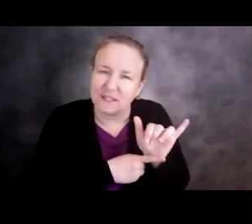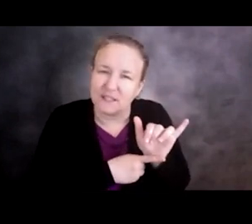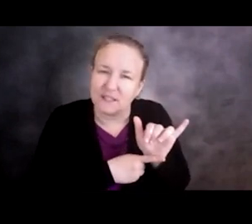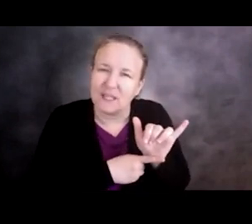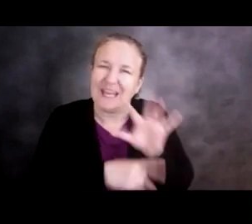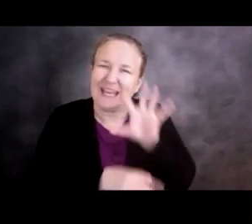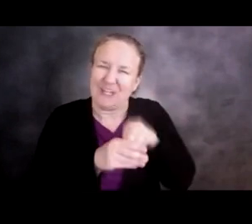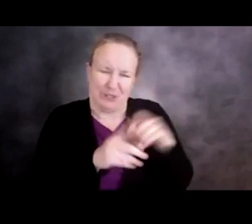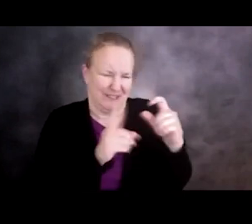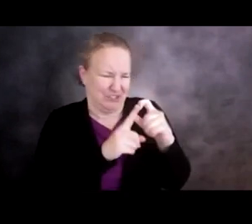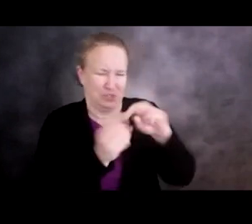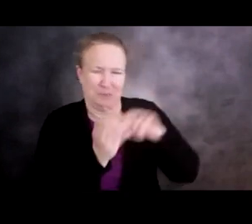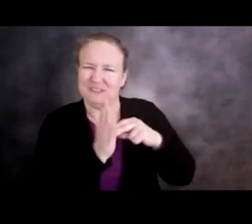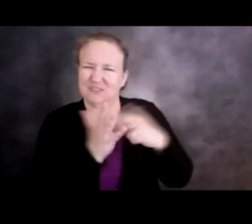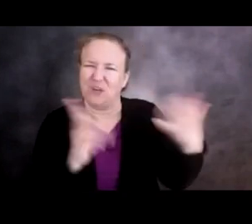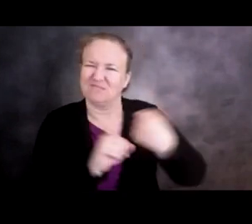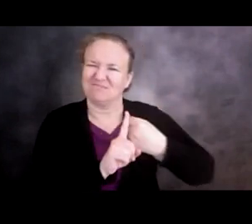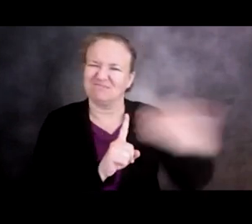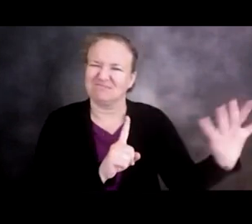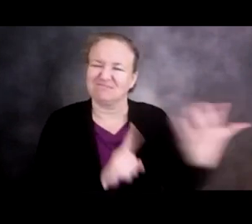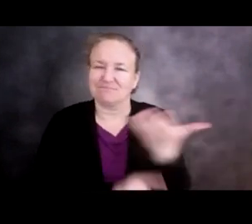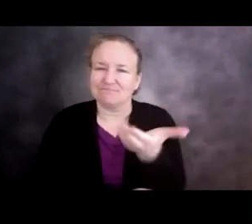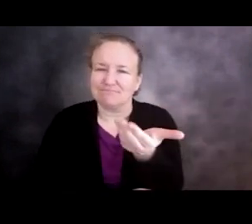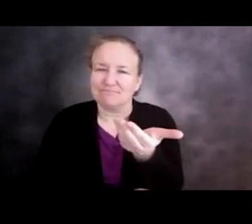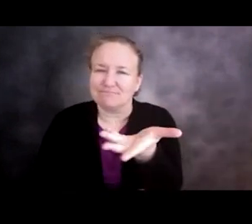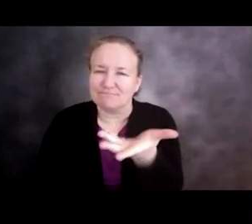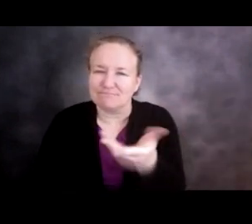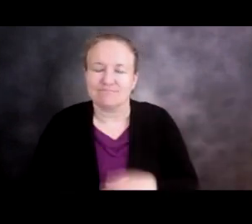term even means.